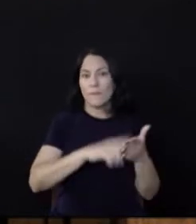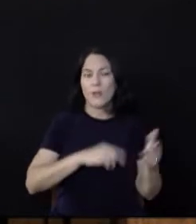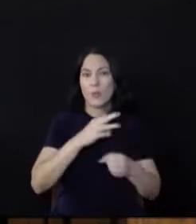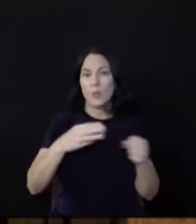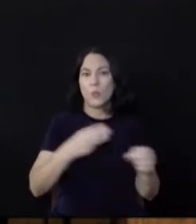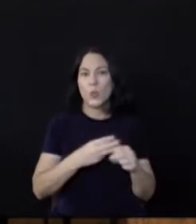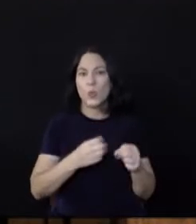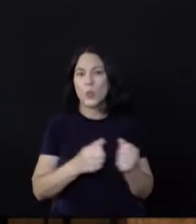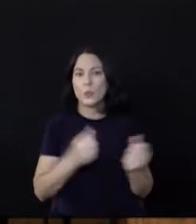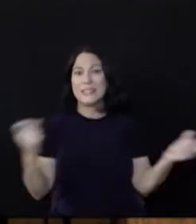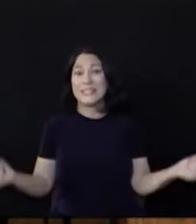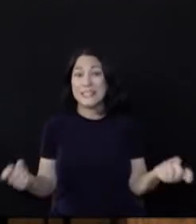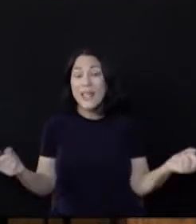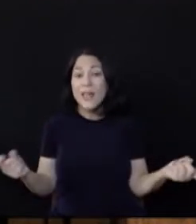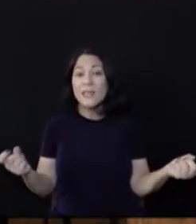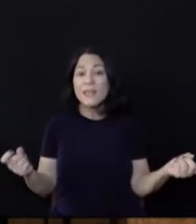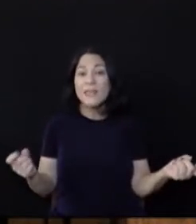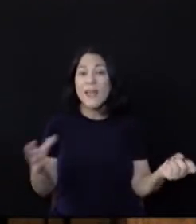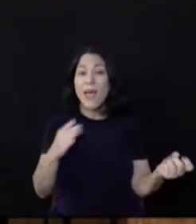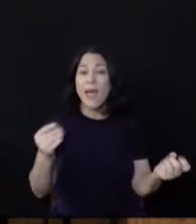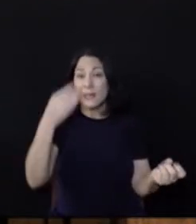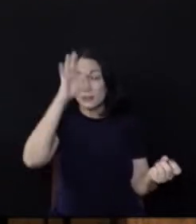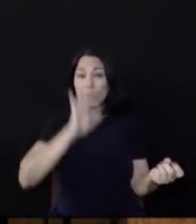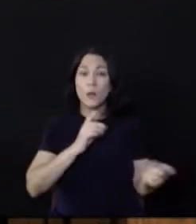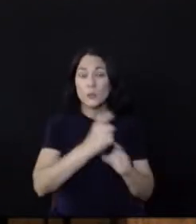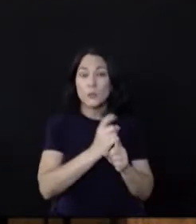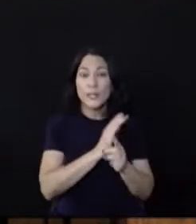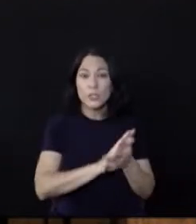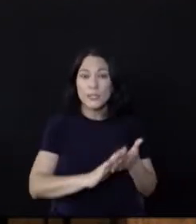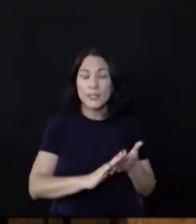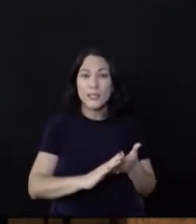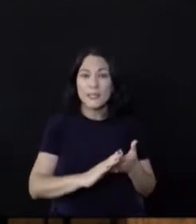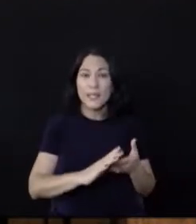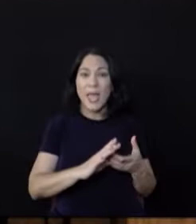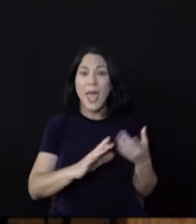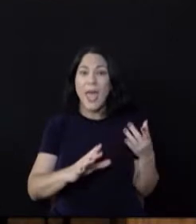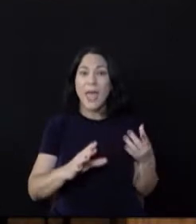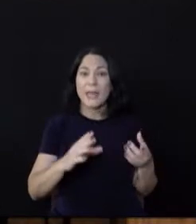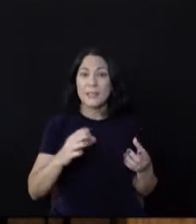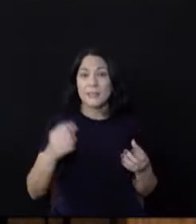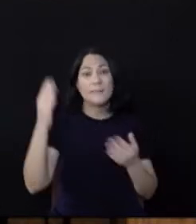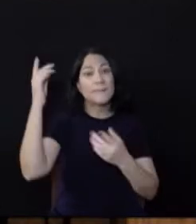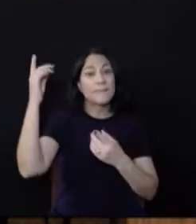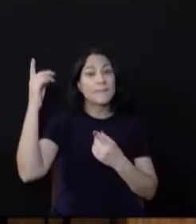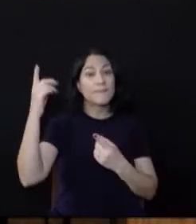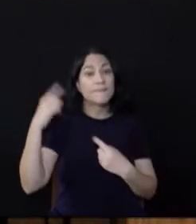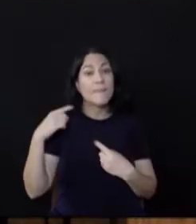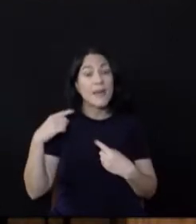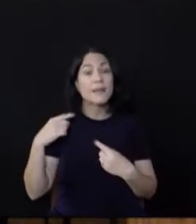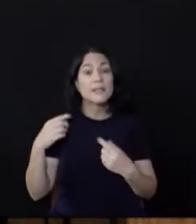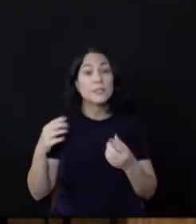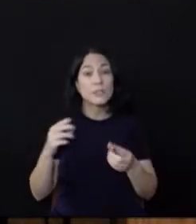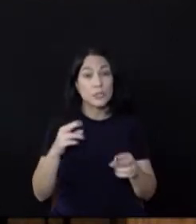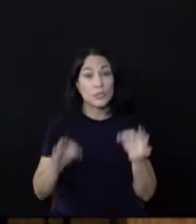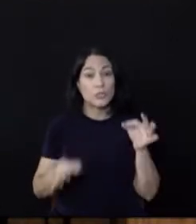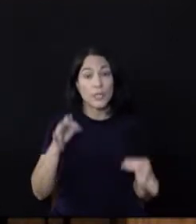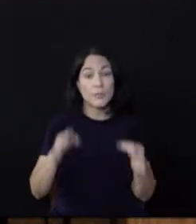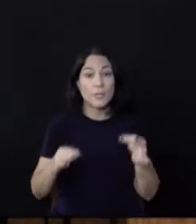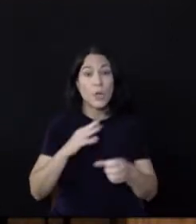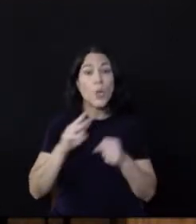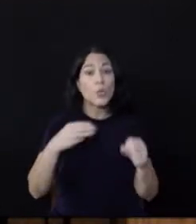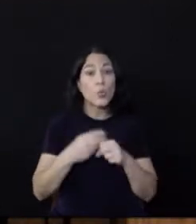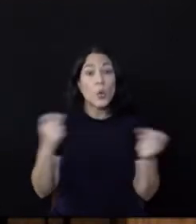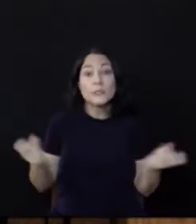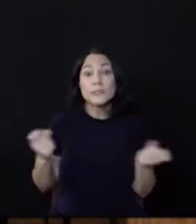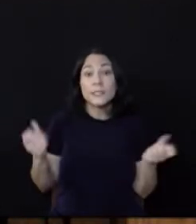sin and of God's righteousness and of the coming judgment. The world's sin is that it